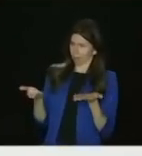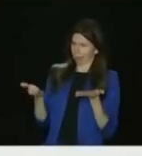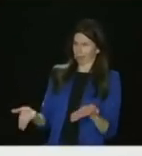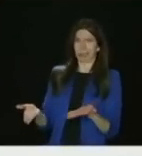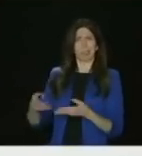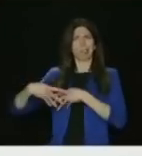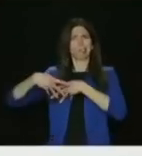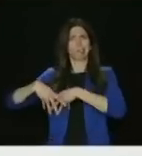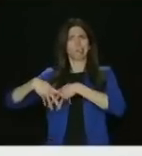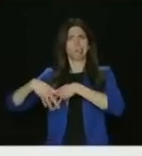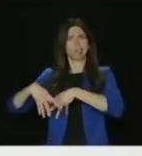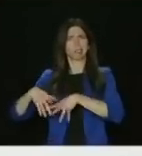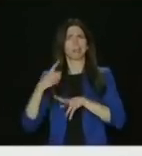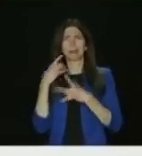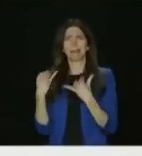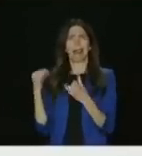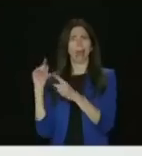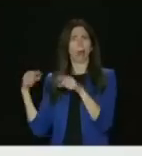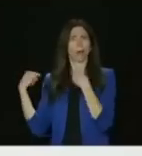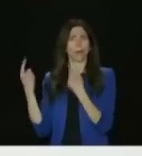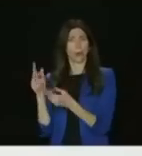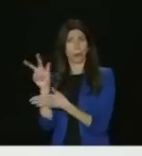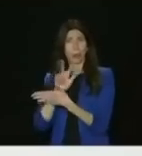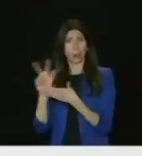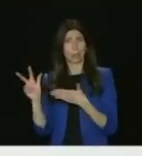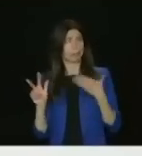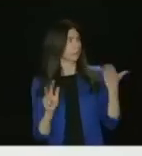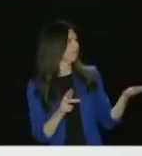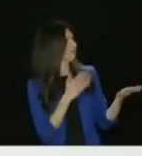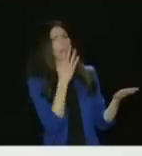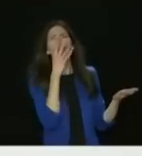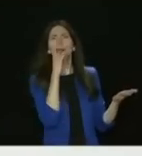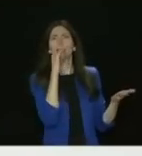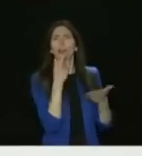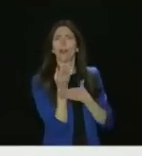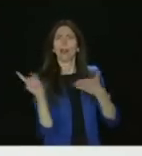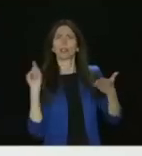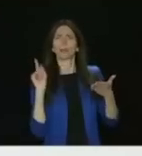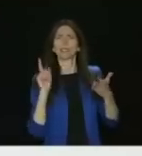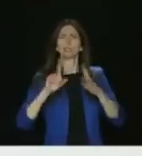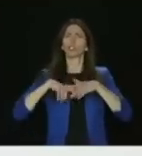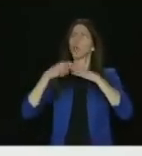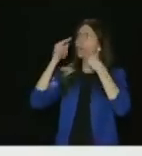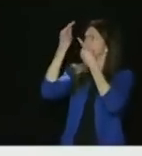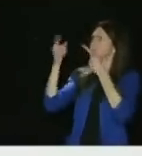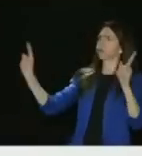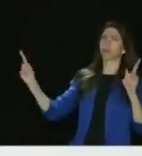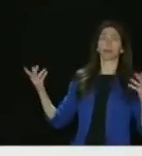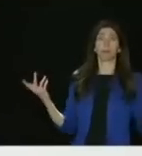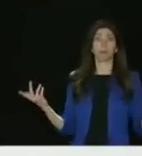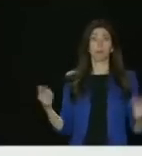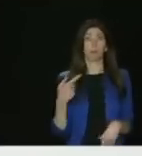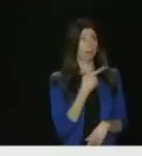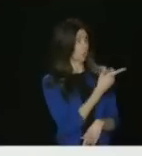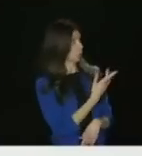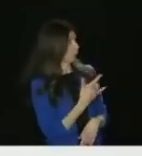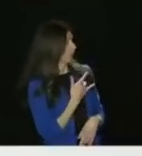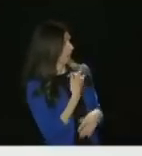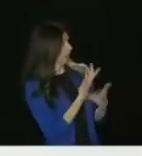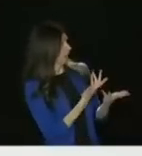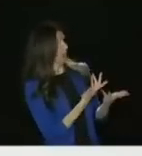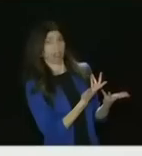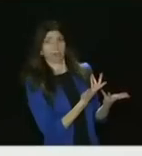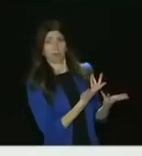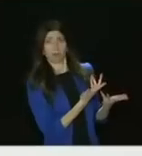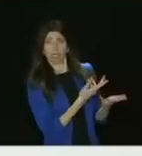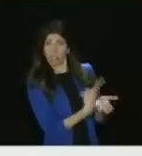these protests in Ottawa now. Why did you not do this 2 weeks ago? Don't you think that you failed in your leadership responsibilities in moving forward on this